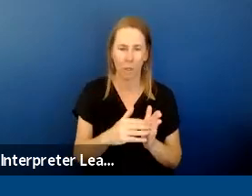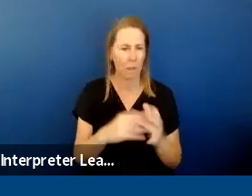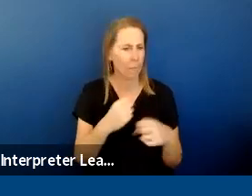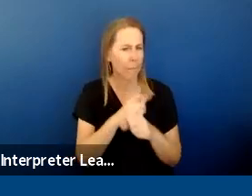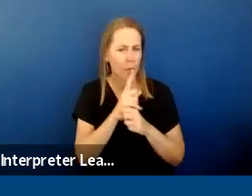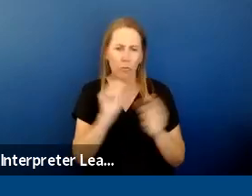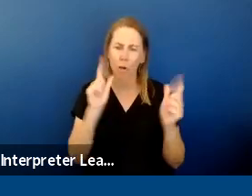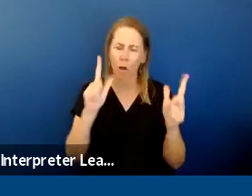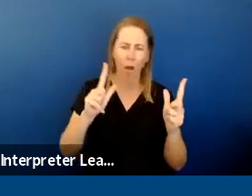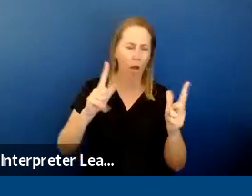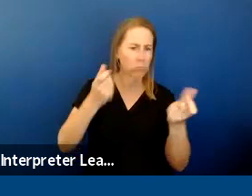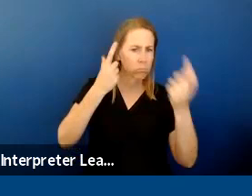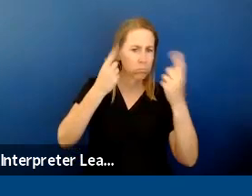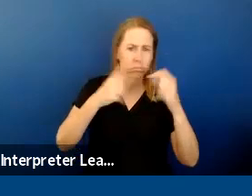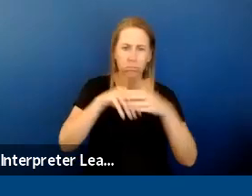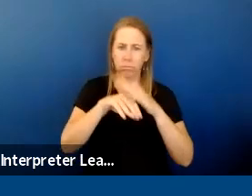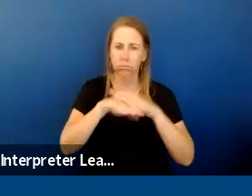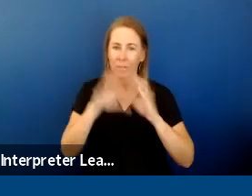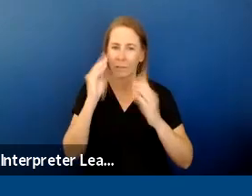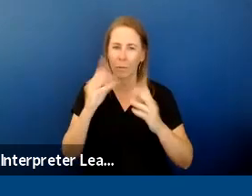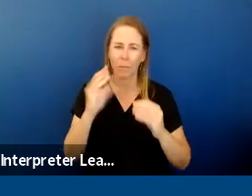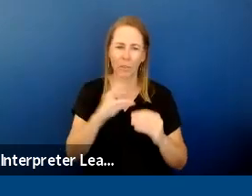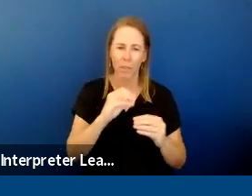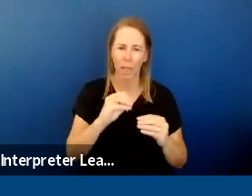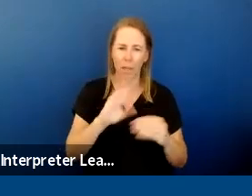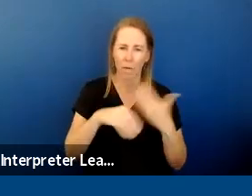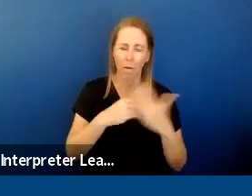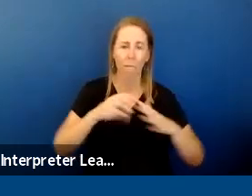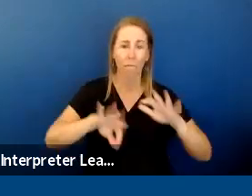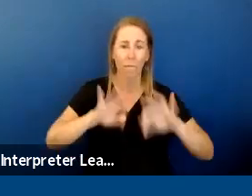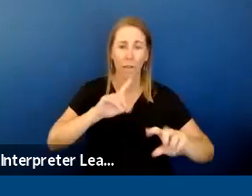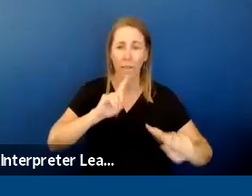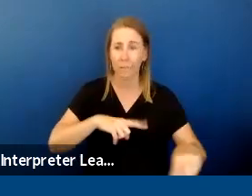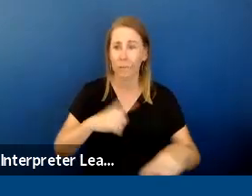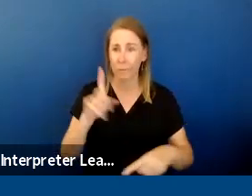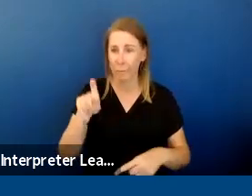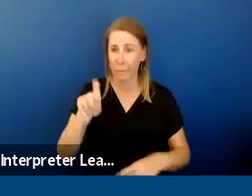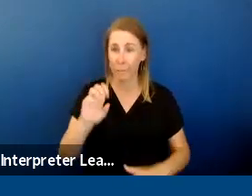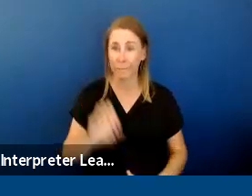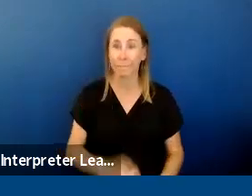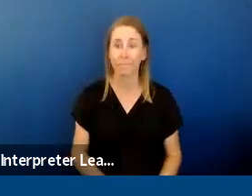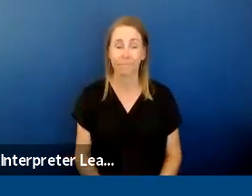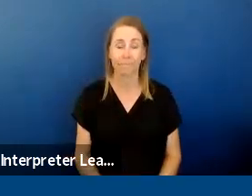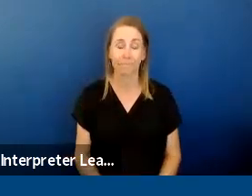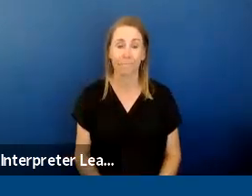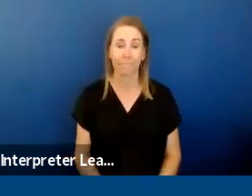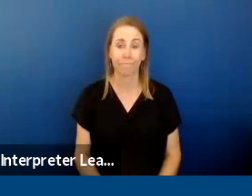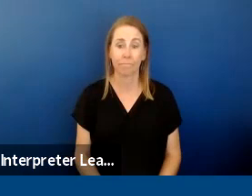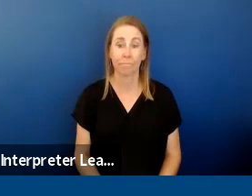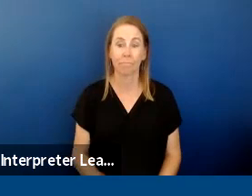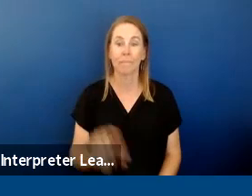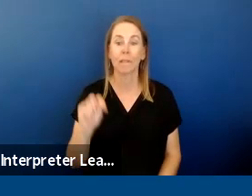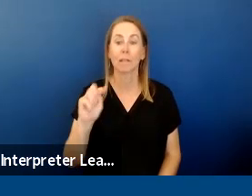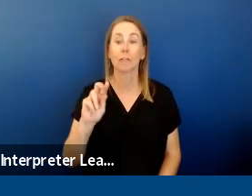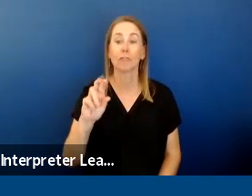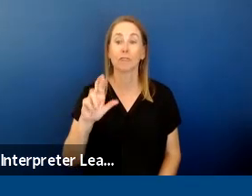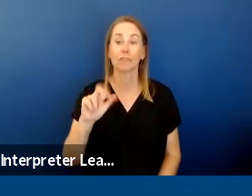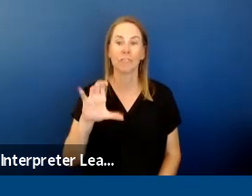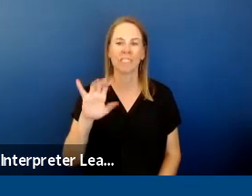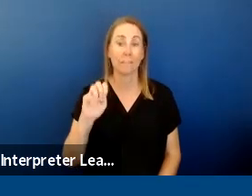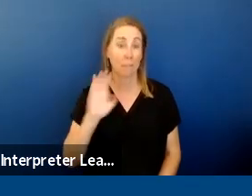And we can always follow up with individual questions afterwards.